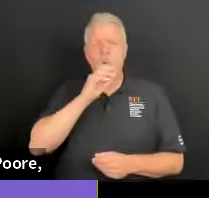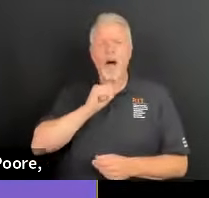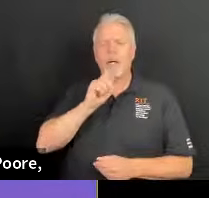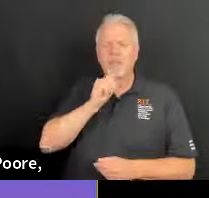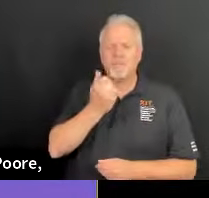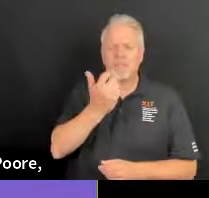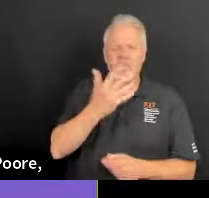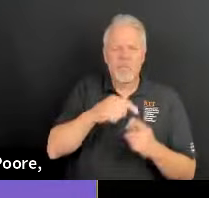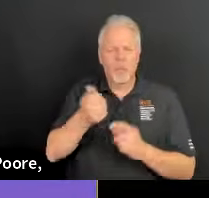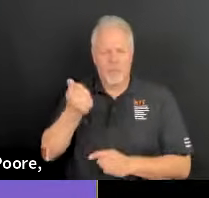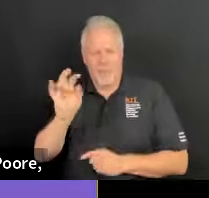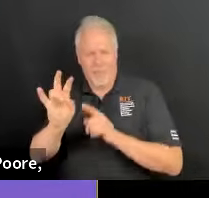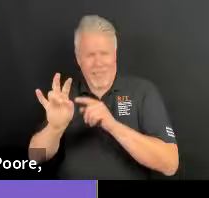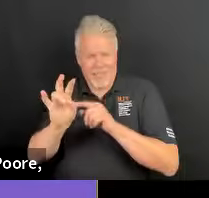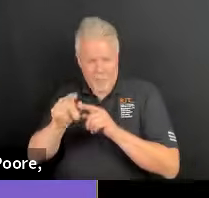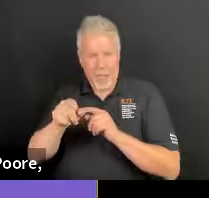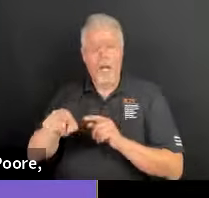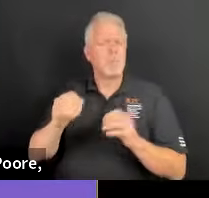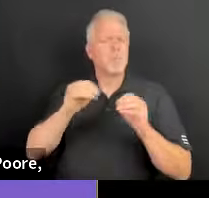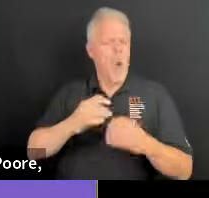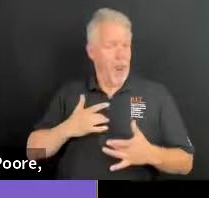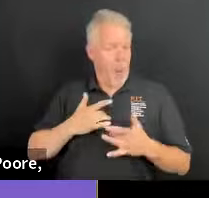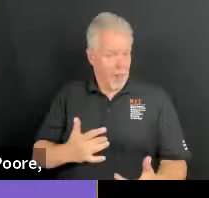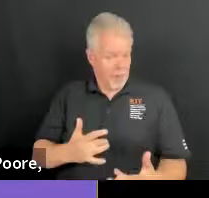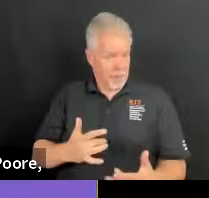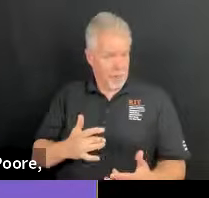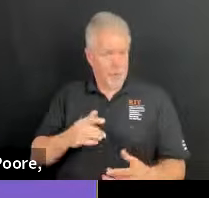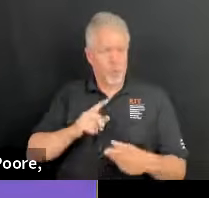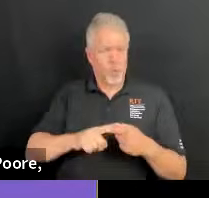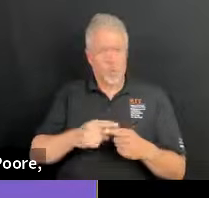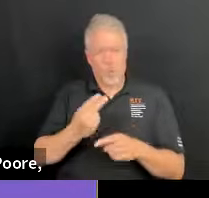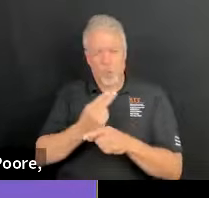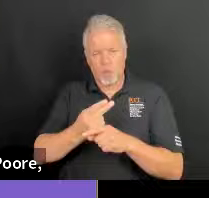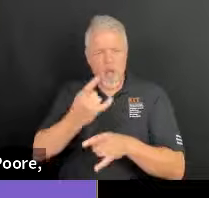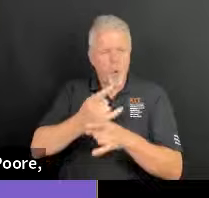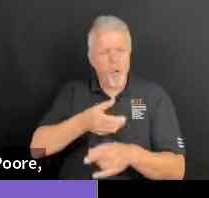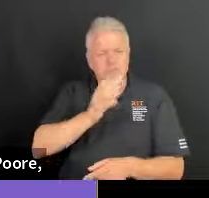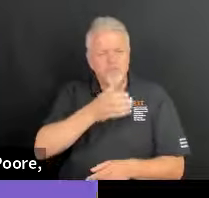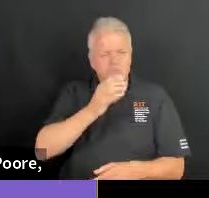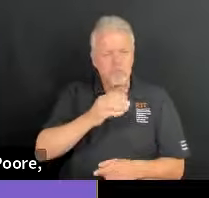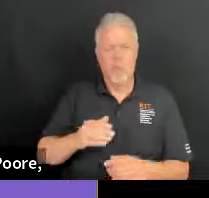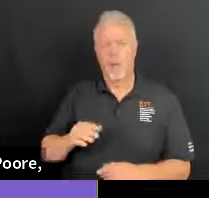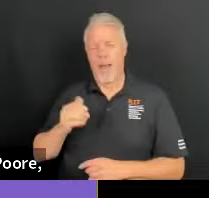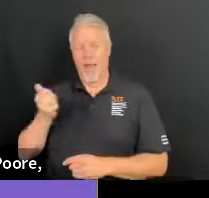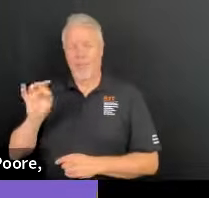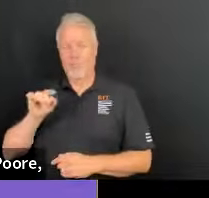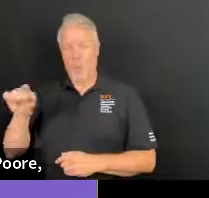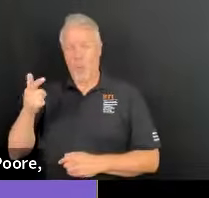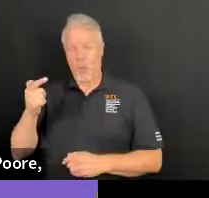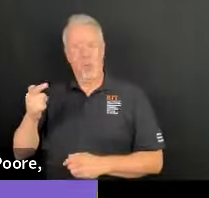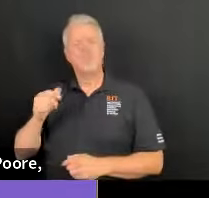Did I say that people age 15 to 17 are more likely to use